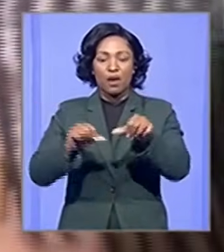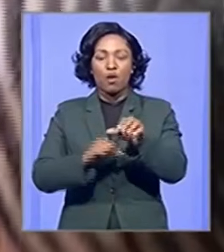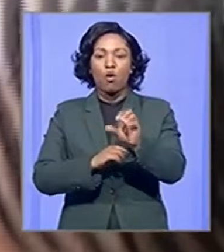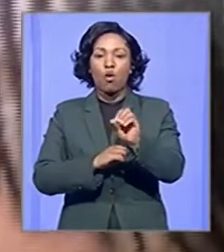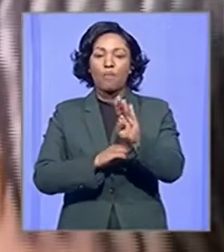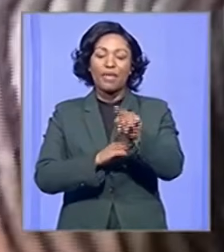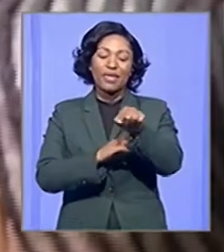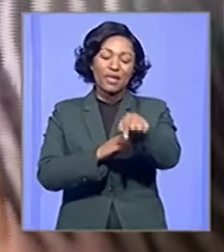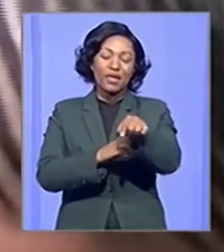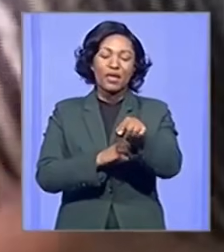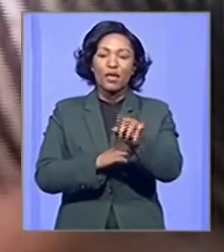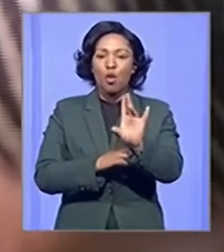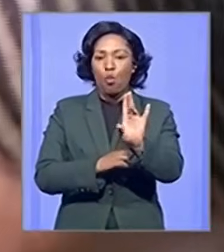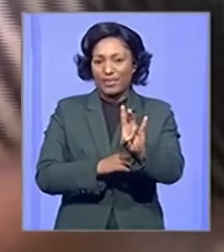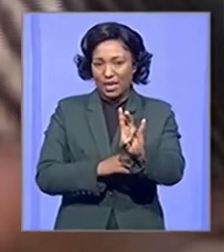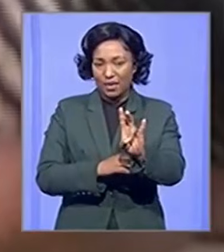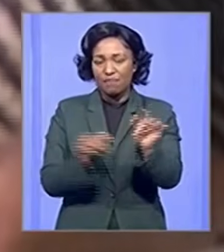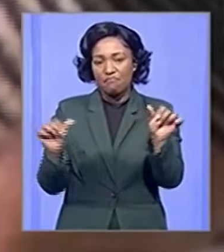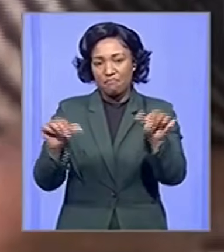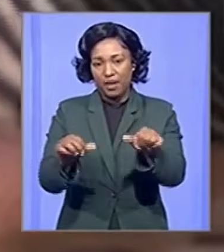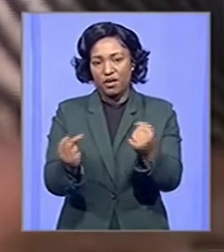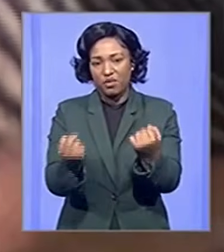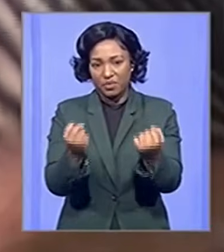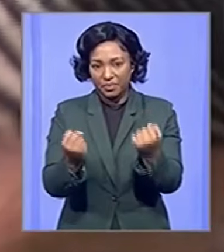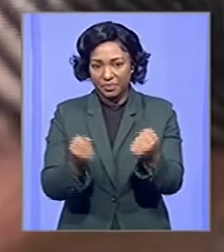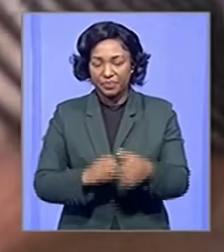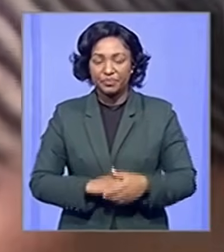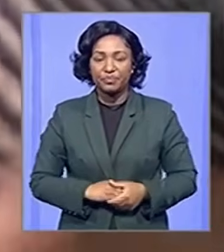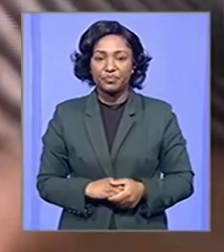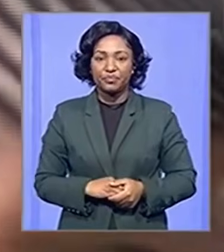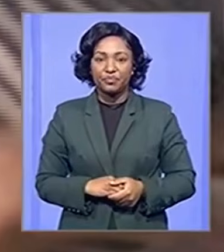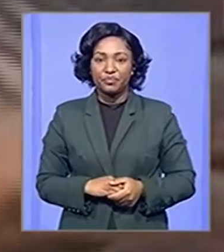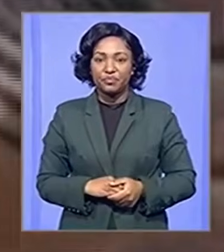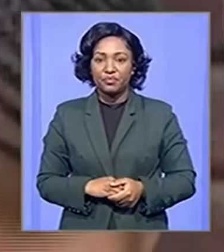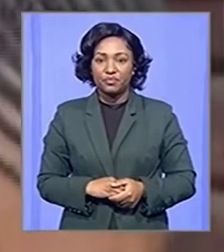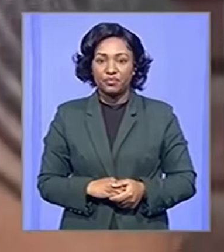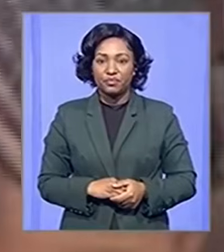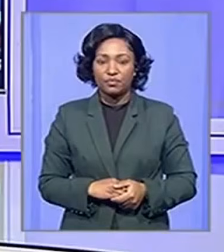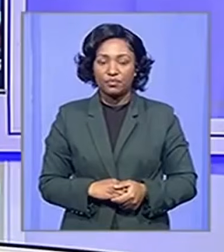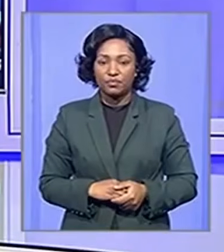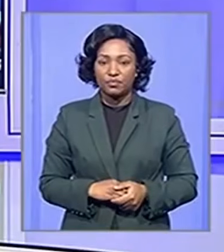ka Laboraro. Kamogelo Siekwi, dikgang tsa SABC, Bloemfontein.